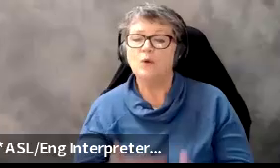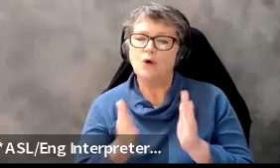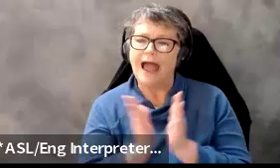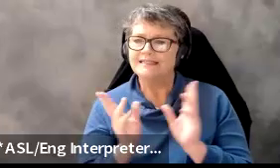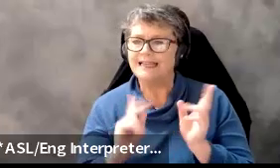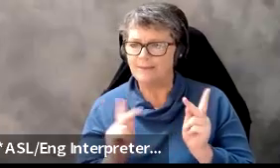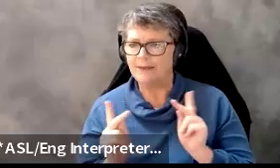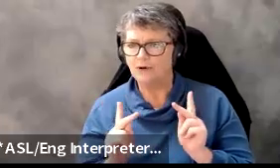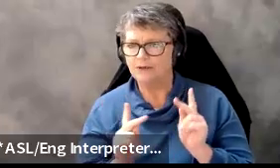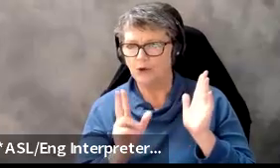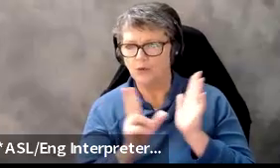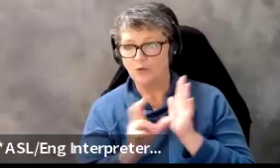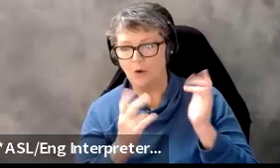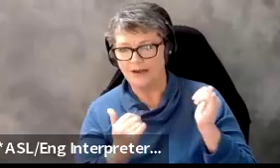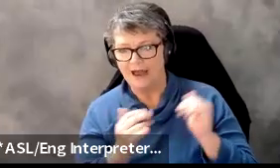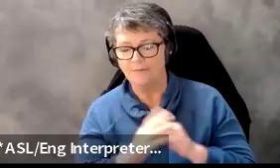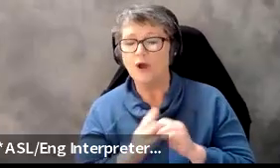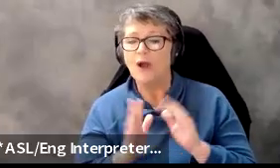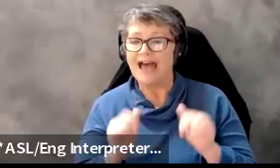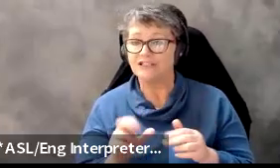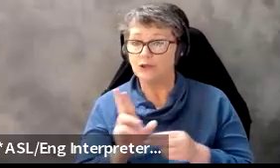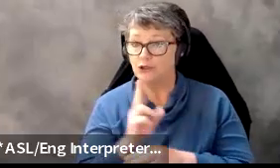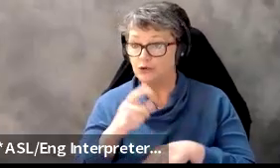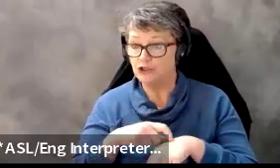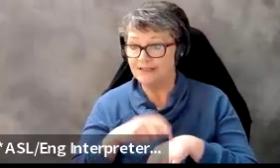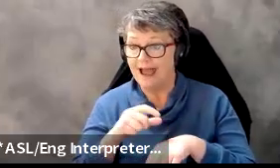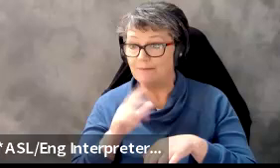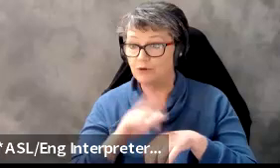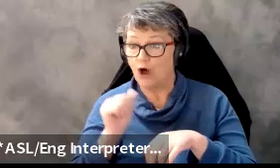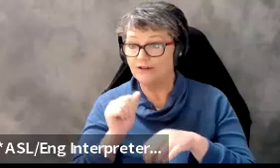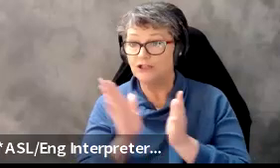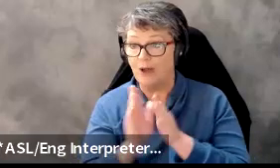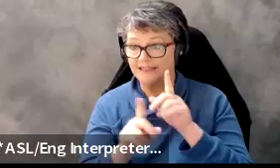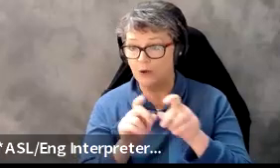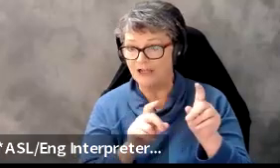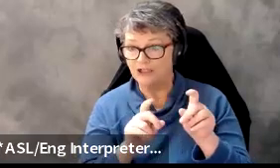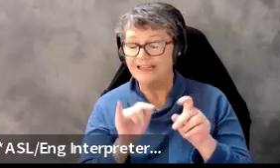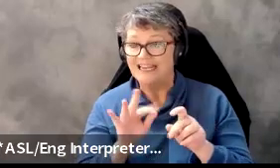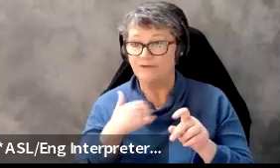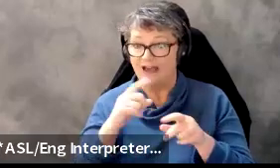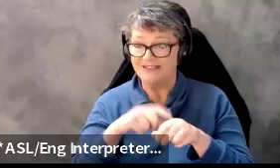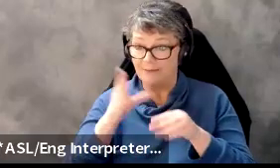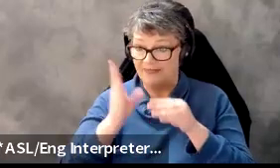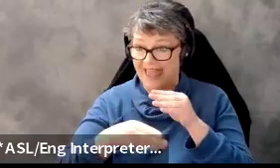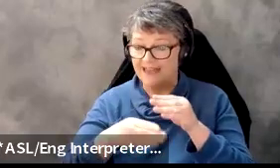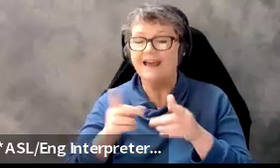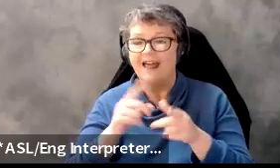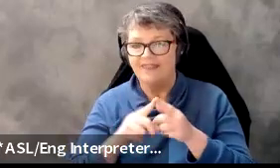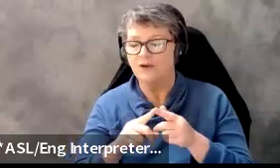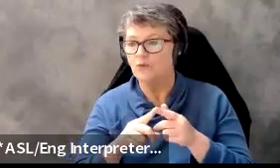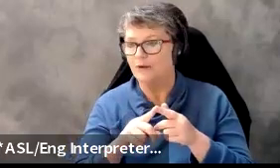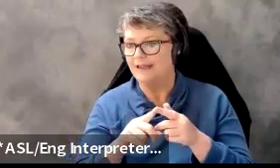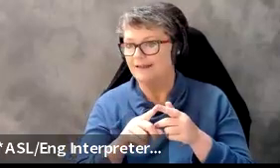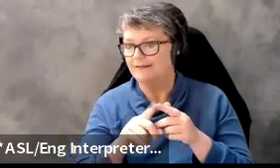Folks to use your time when you're called on to ask questions. If we have time at the end, then we can take more time